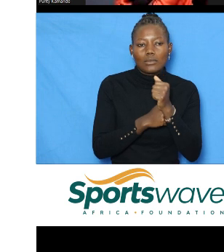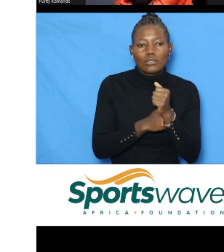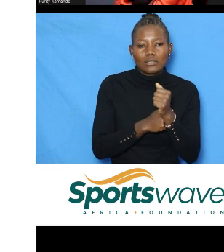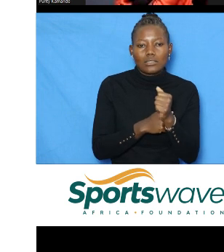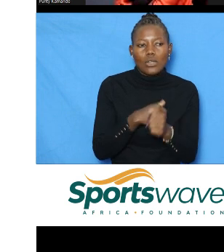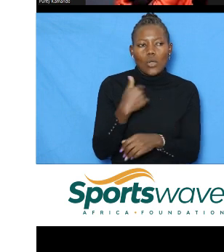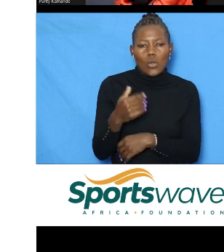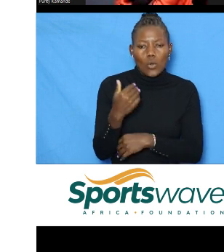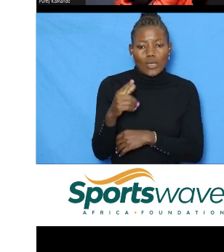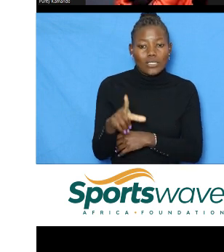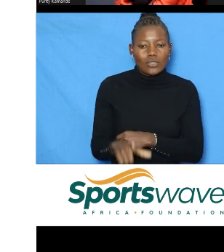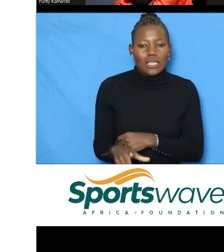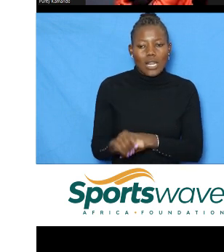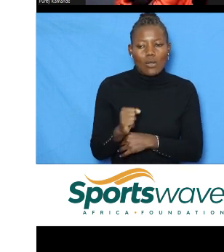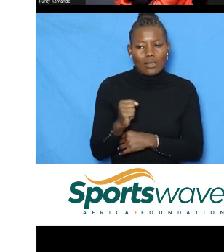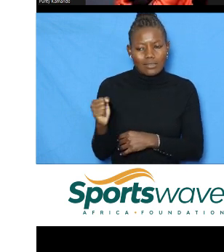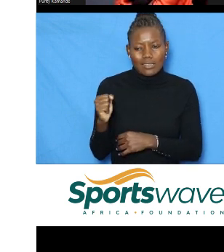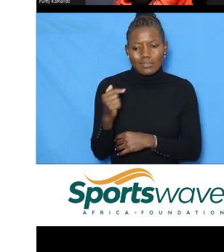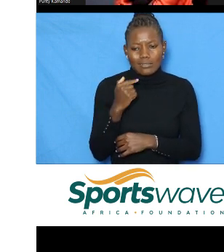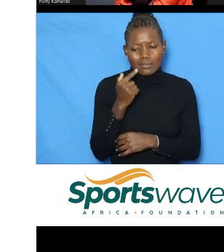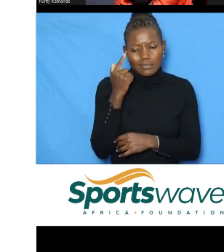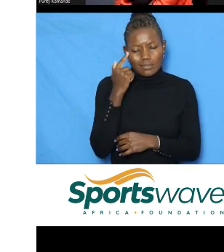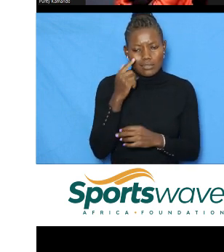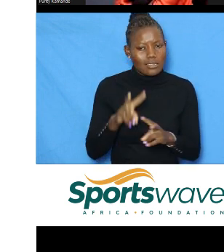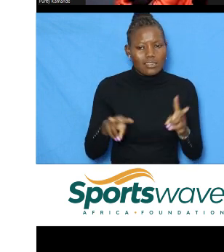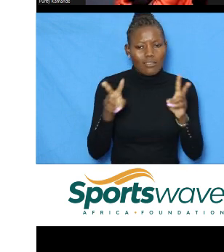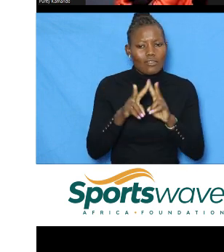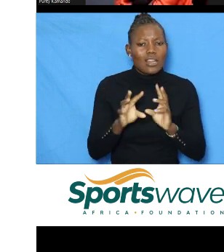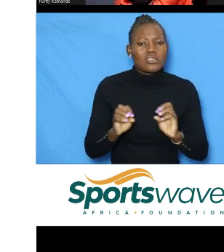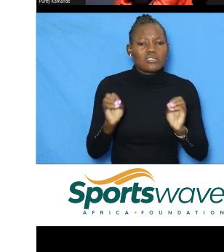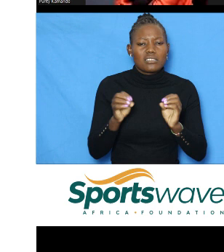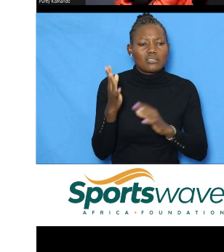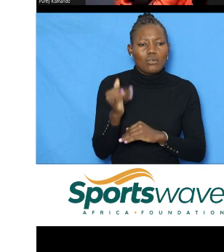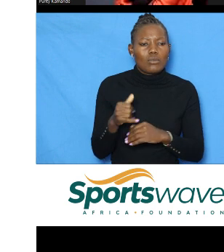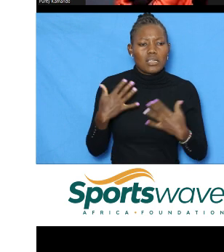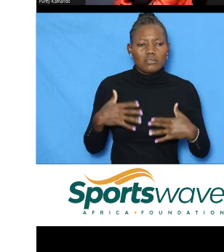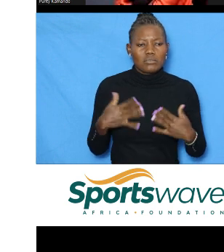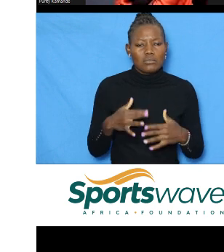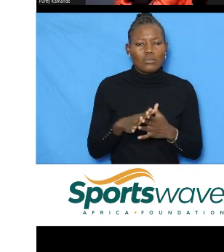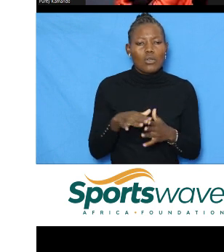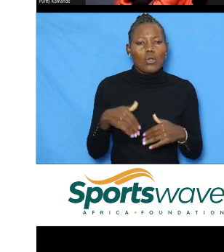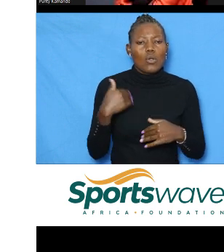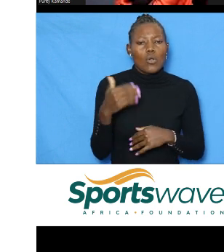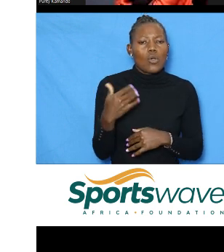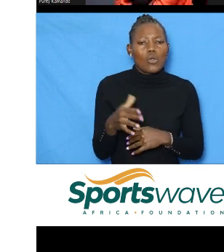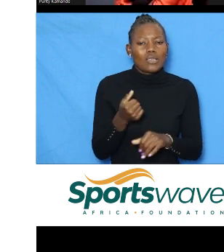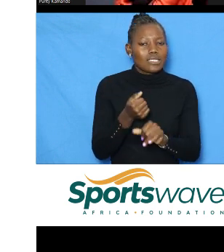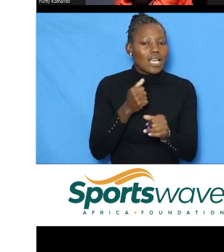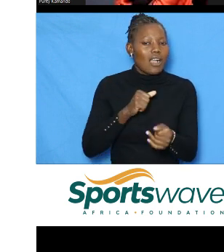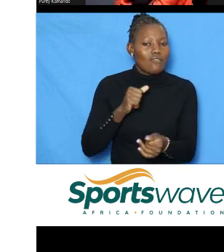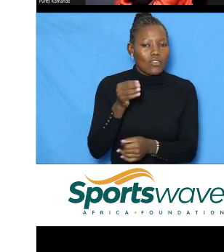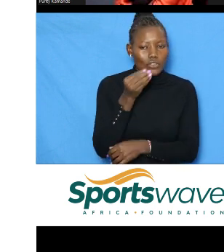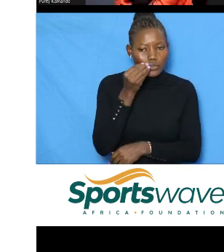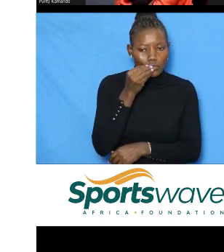on the lower side. And it has been found it's not a priority. People tend to put nutrition on the side. And this is usually ends